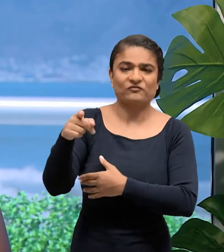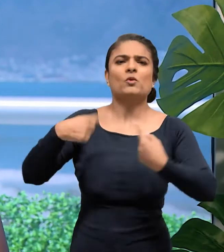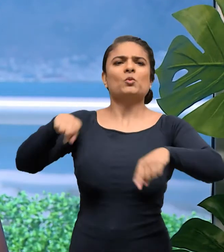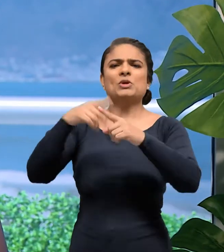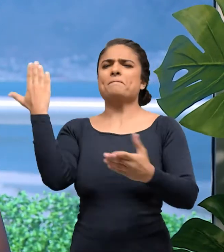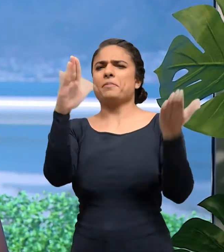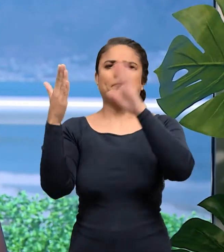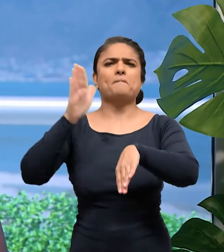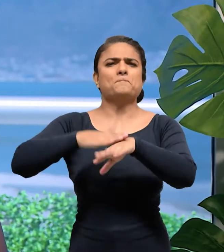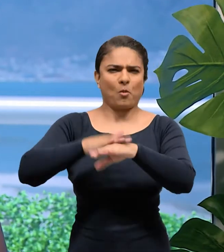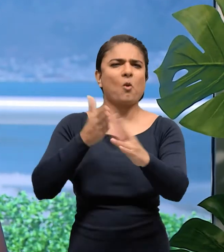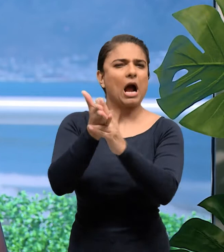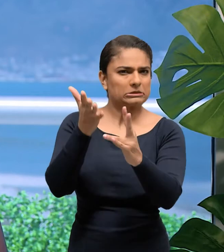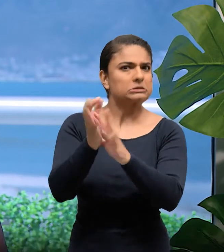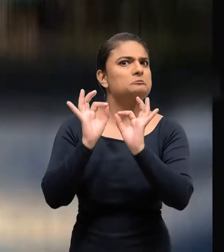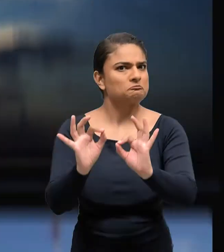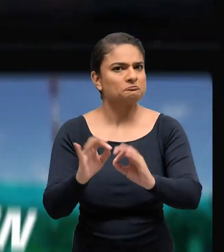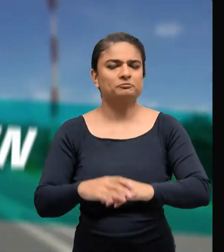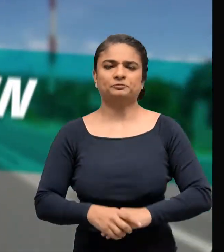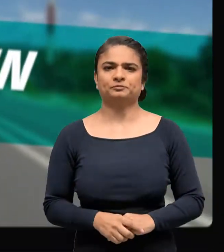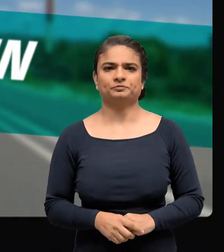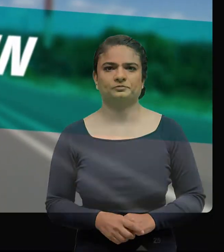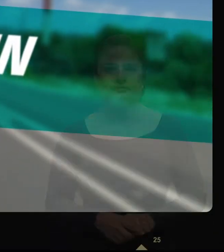more accessible to persons with disabilities.